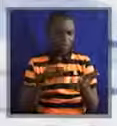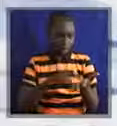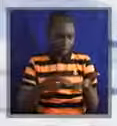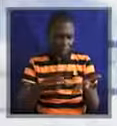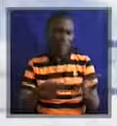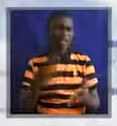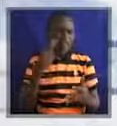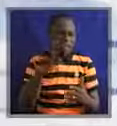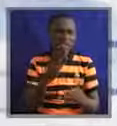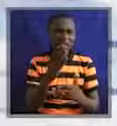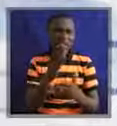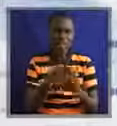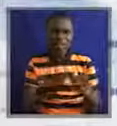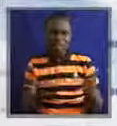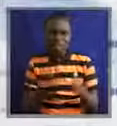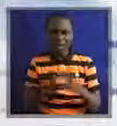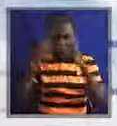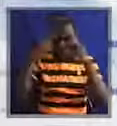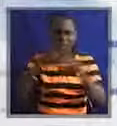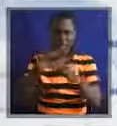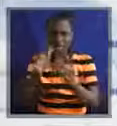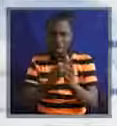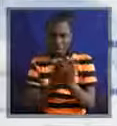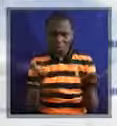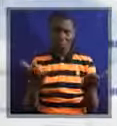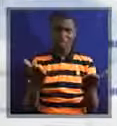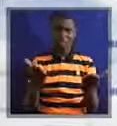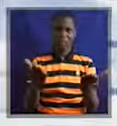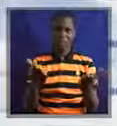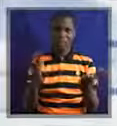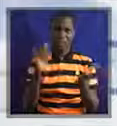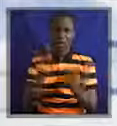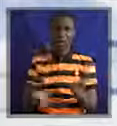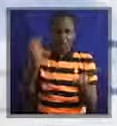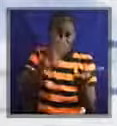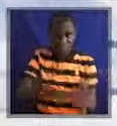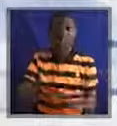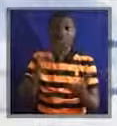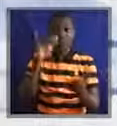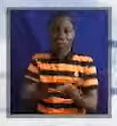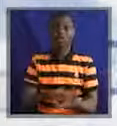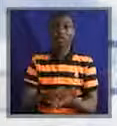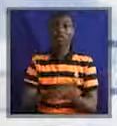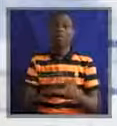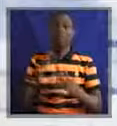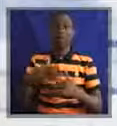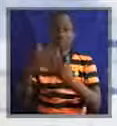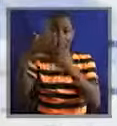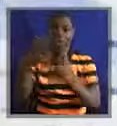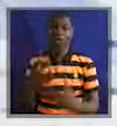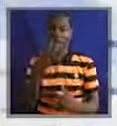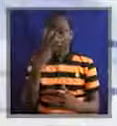twa kronkron mu ani nkyerekyere ahoro obi e wo twa kronkron mu a edi adanse say yefra bibi generational